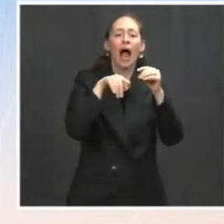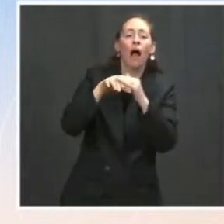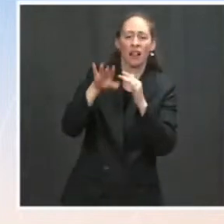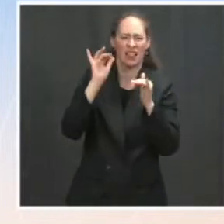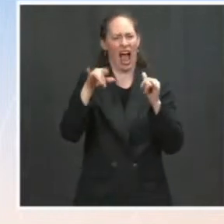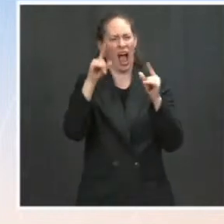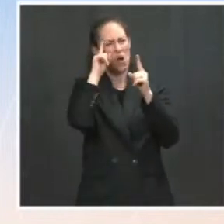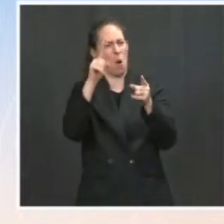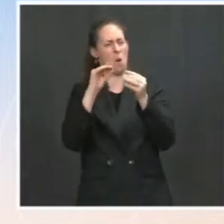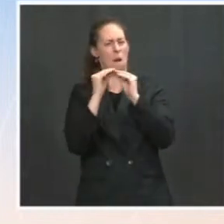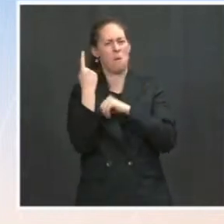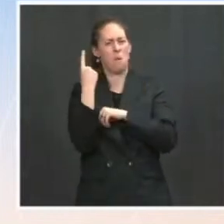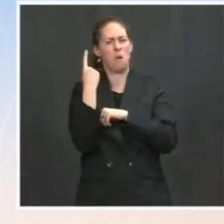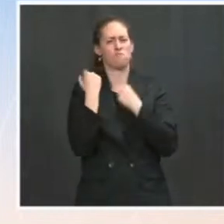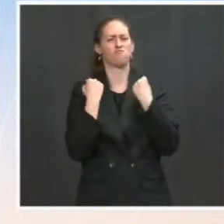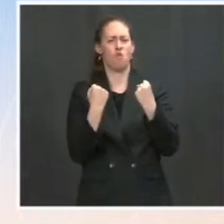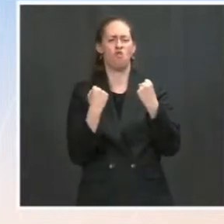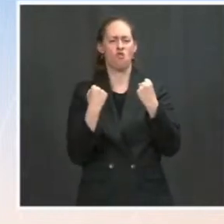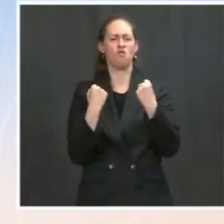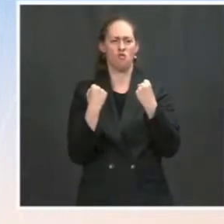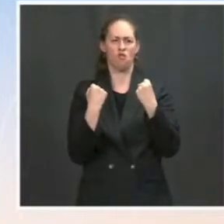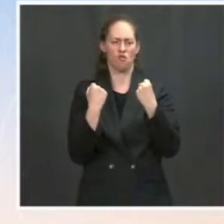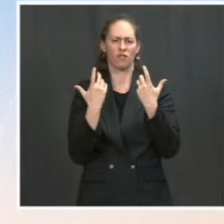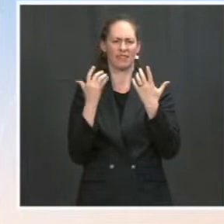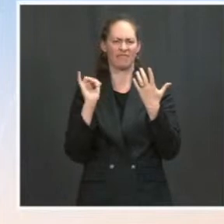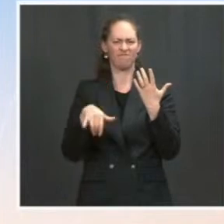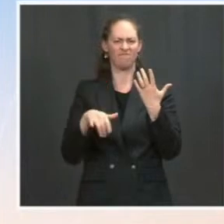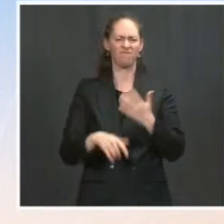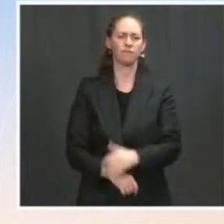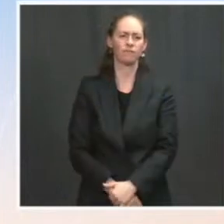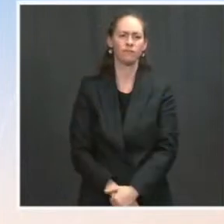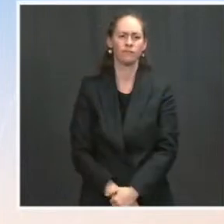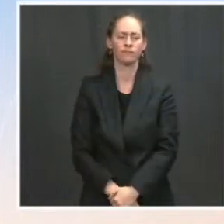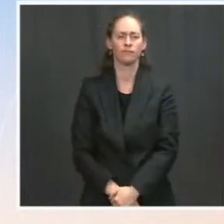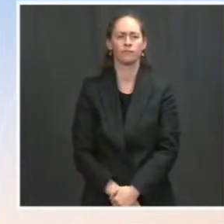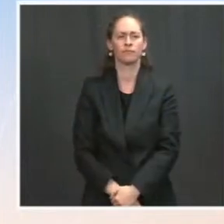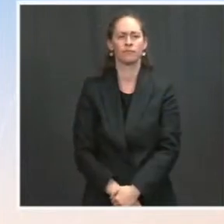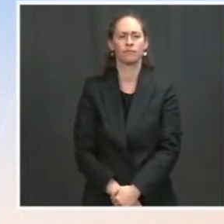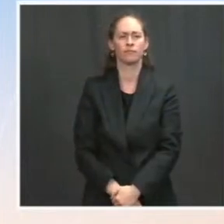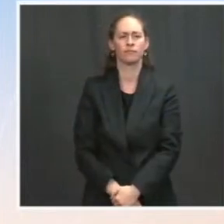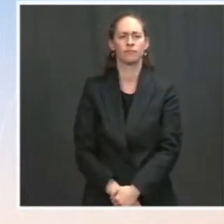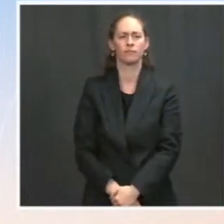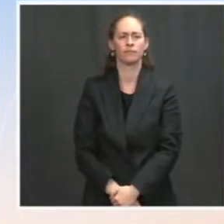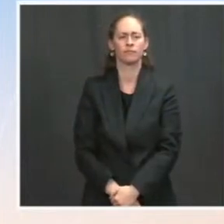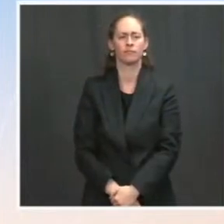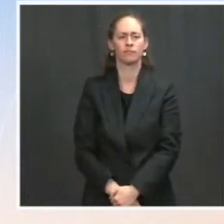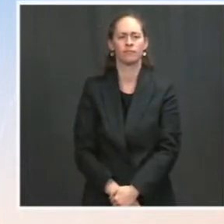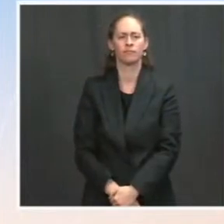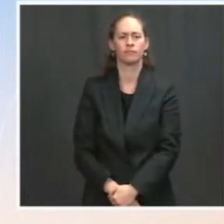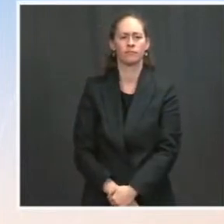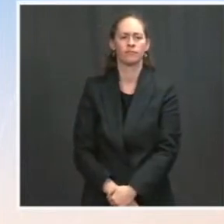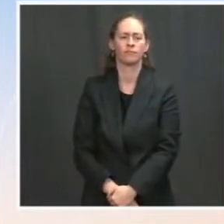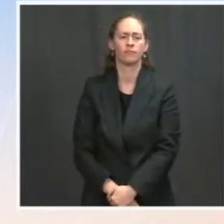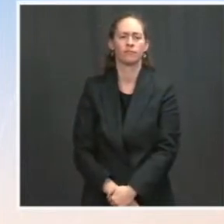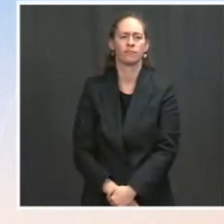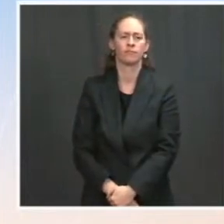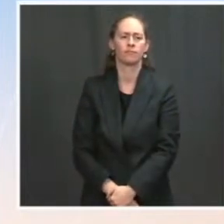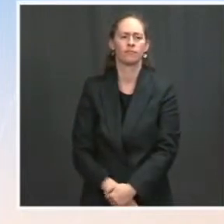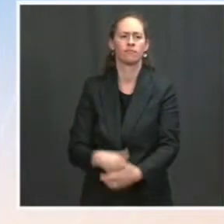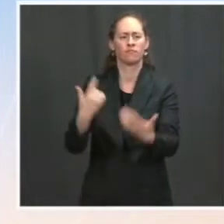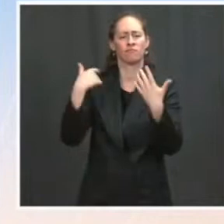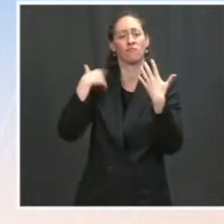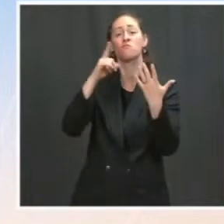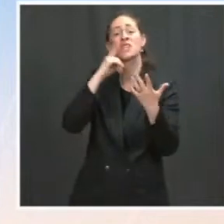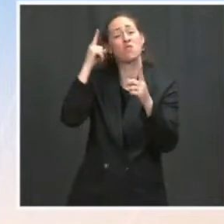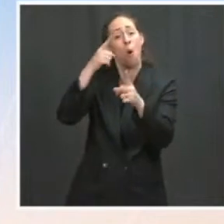see ransomware not be successful, and that begins with greater resilience, particularly in critical infrastructure networks. And